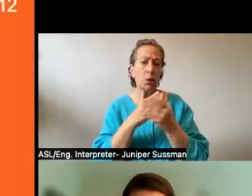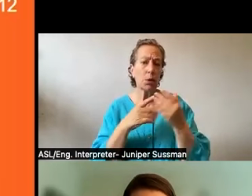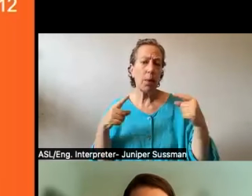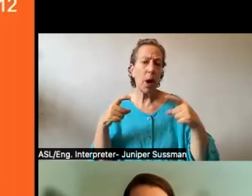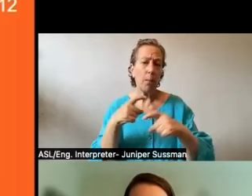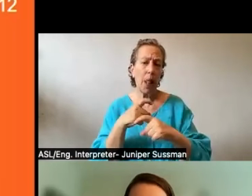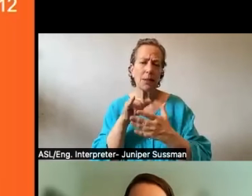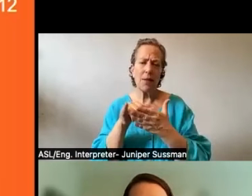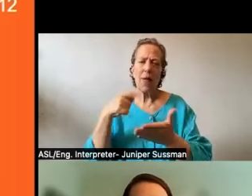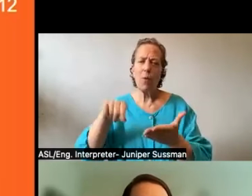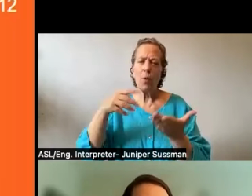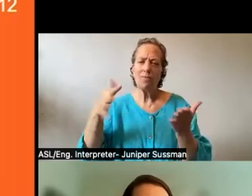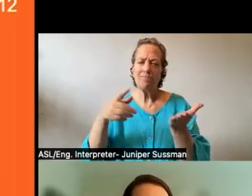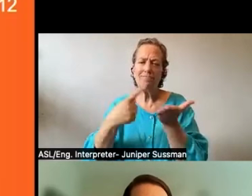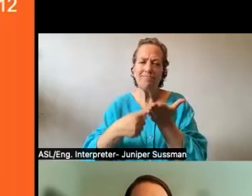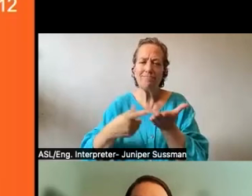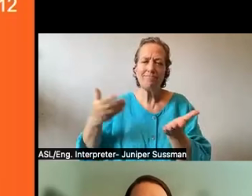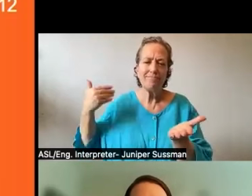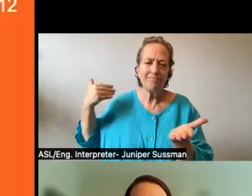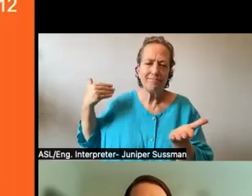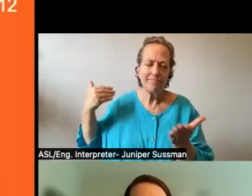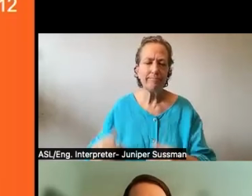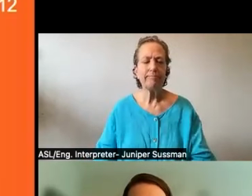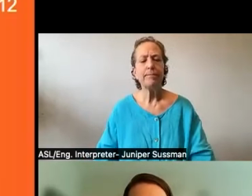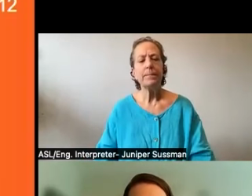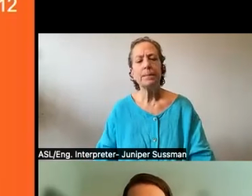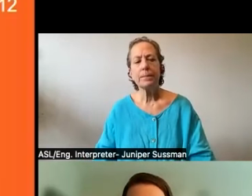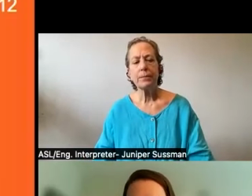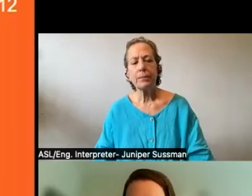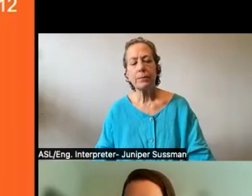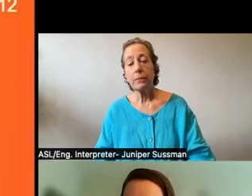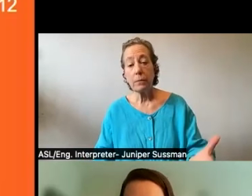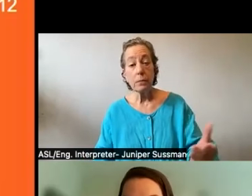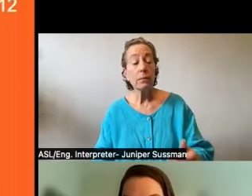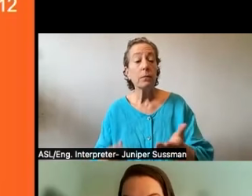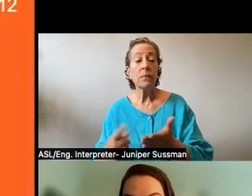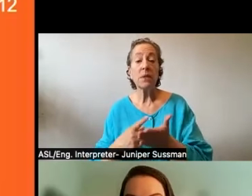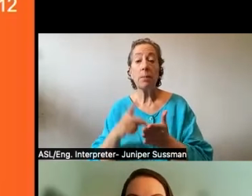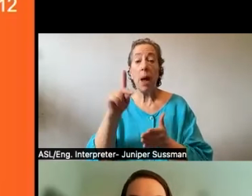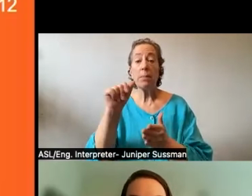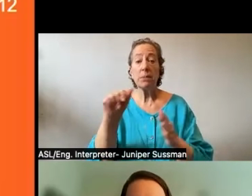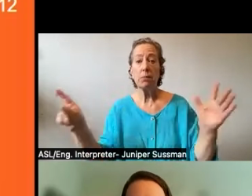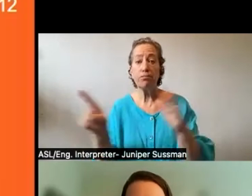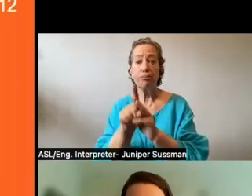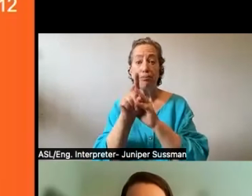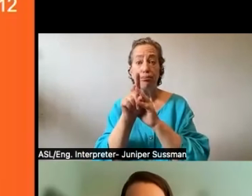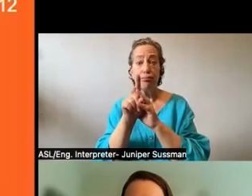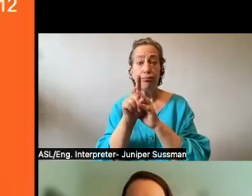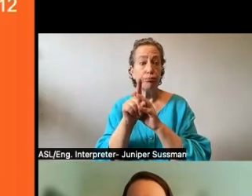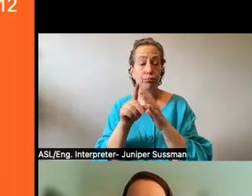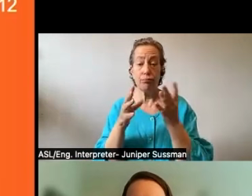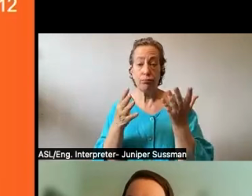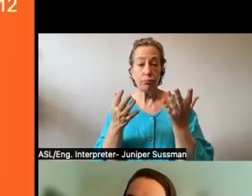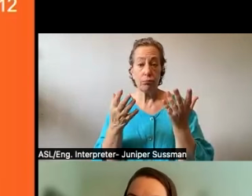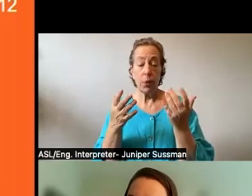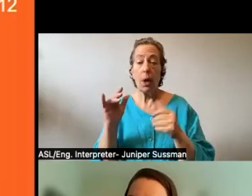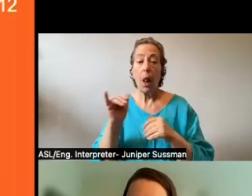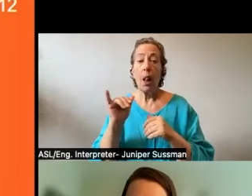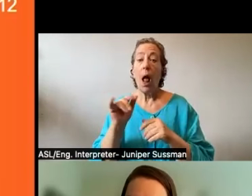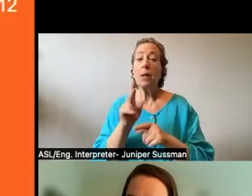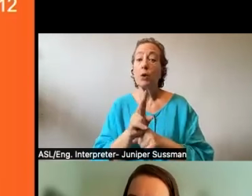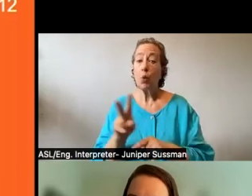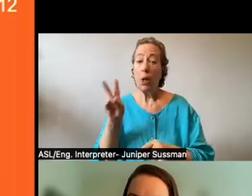series. Disability can also arise in the middle of other life situations. We talked 2 weeks ago about COVID